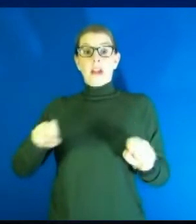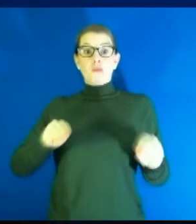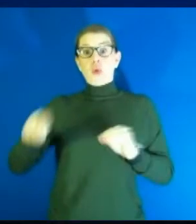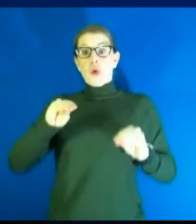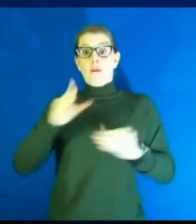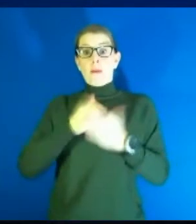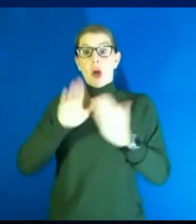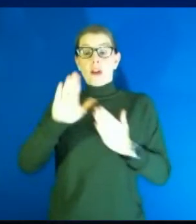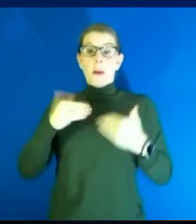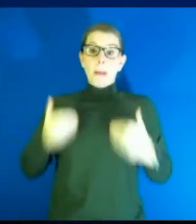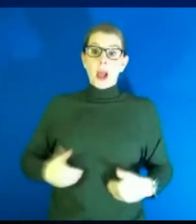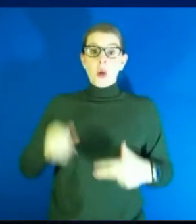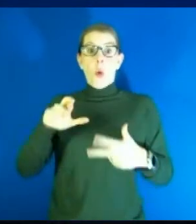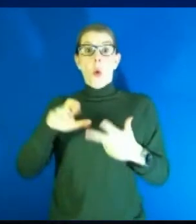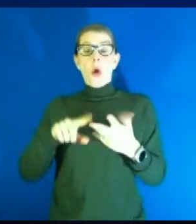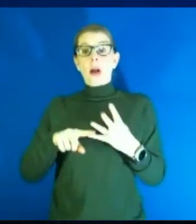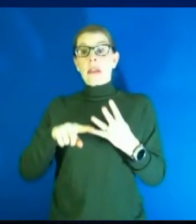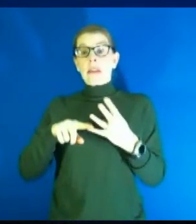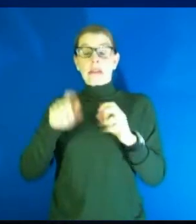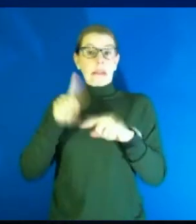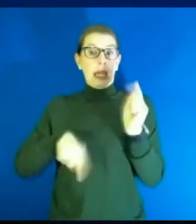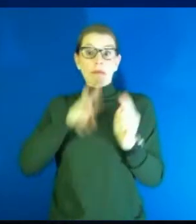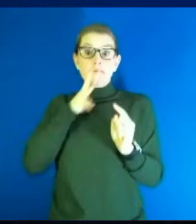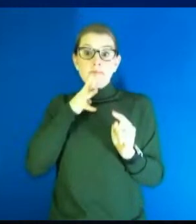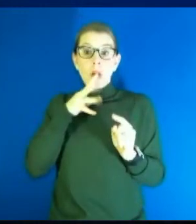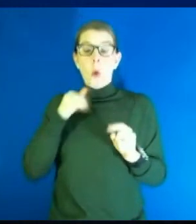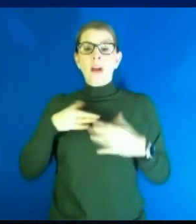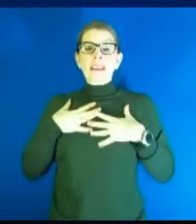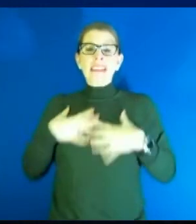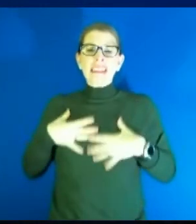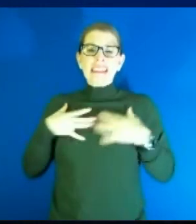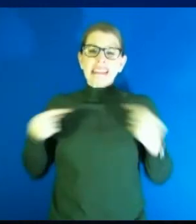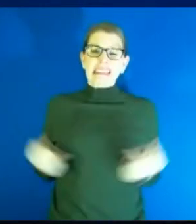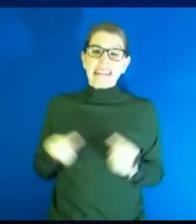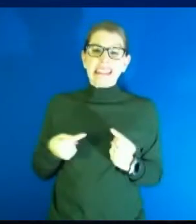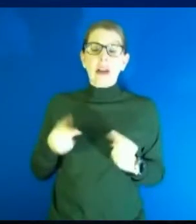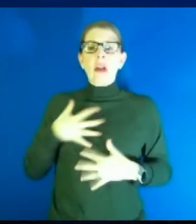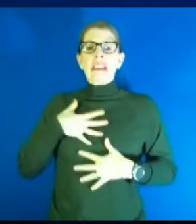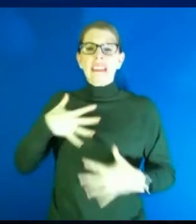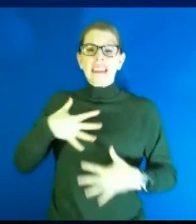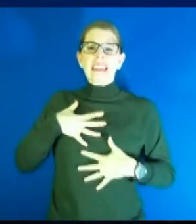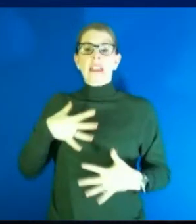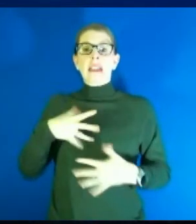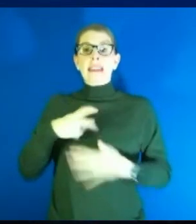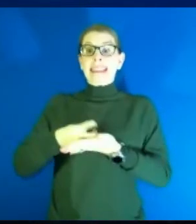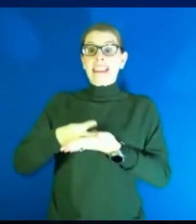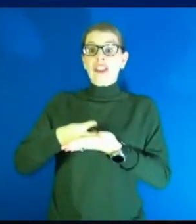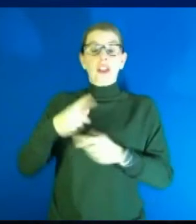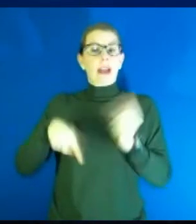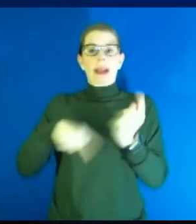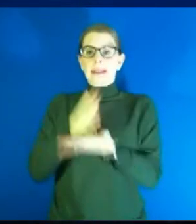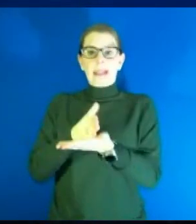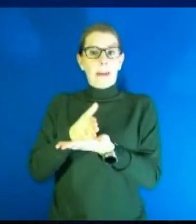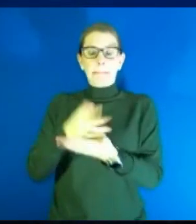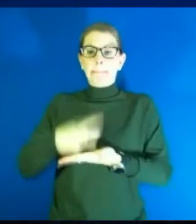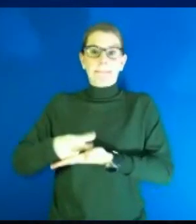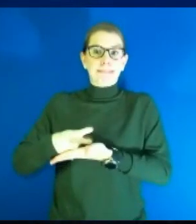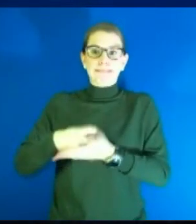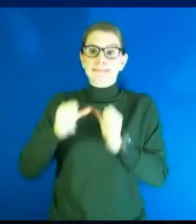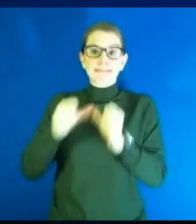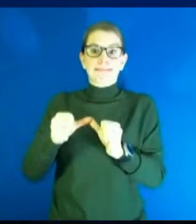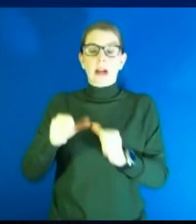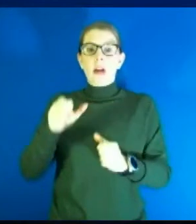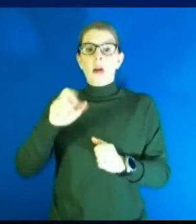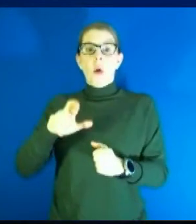body, or loss of ability to speak, if you're having severe chest pains, trouble breathing, if you're having seizures that aren't stopping, if you're having a severe